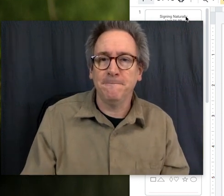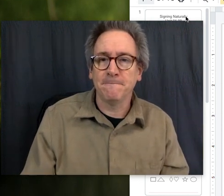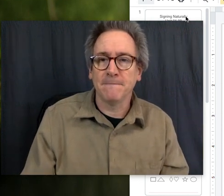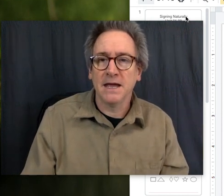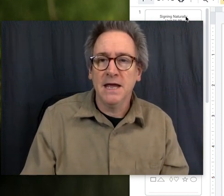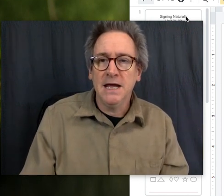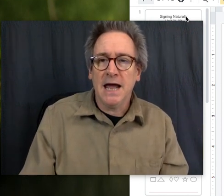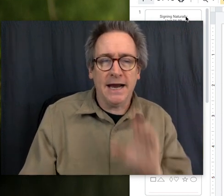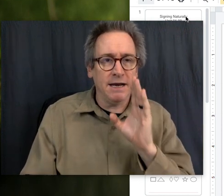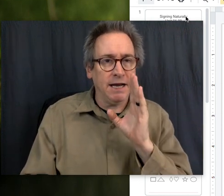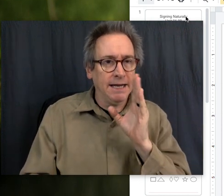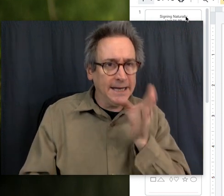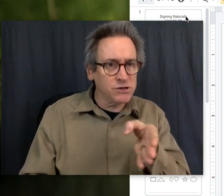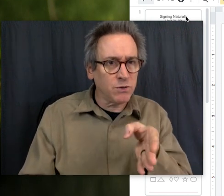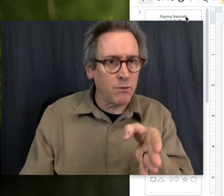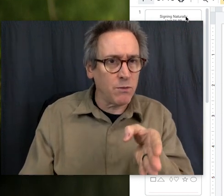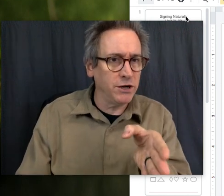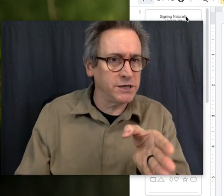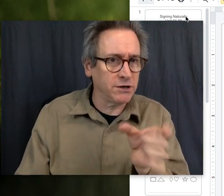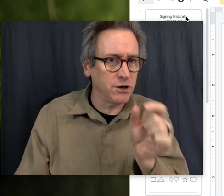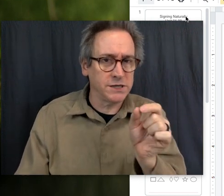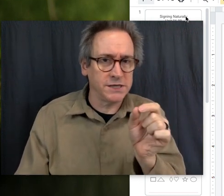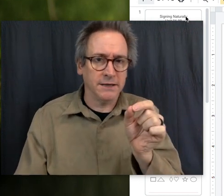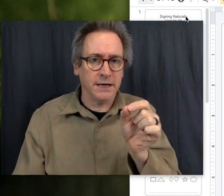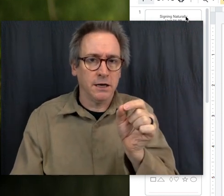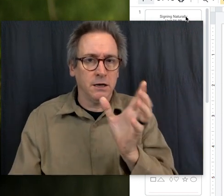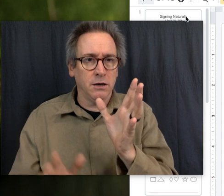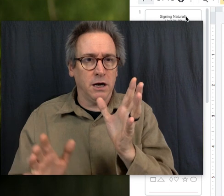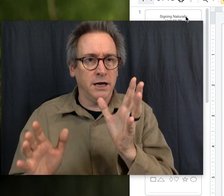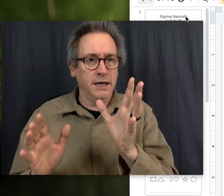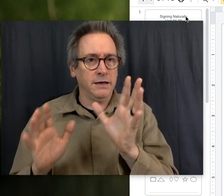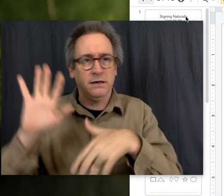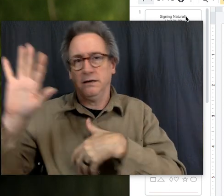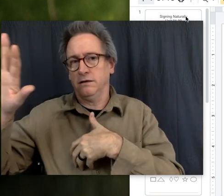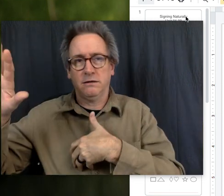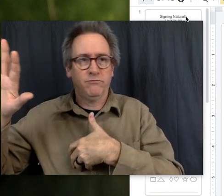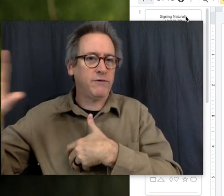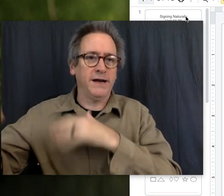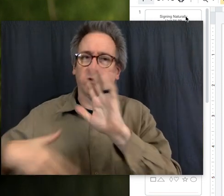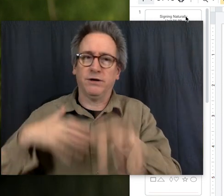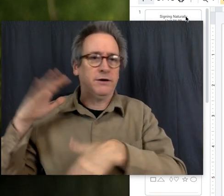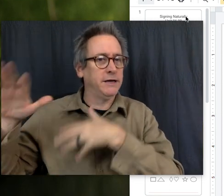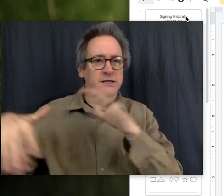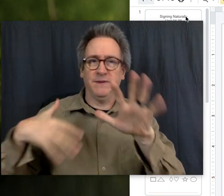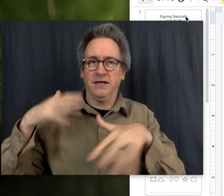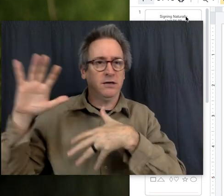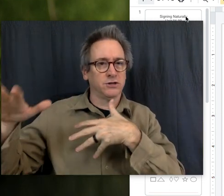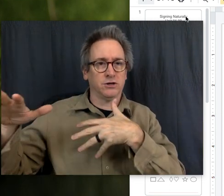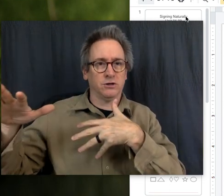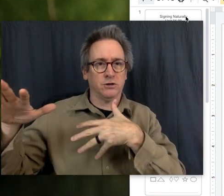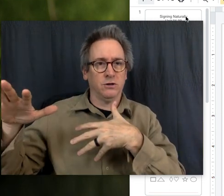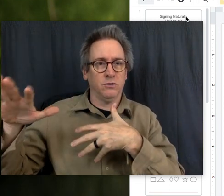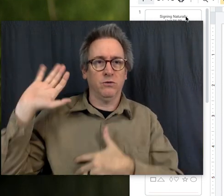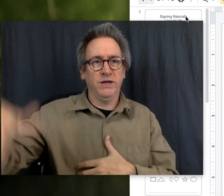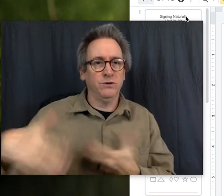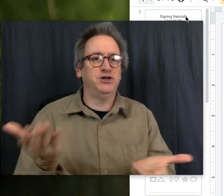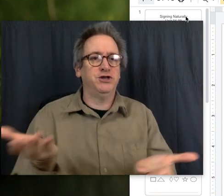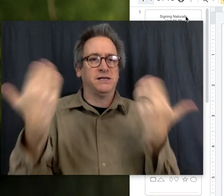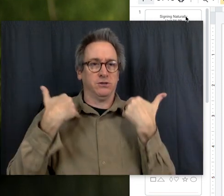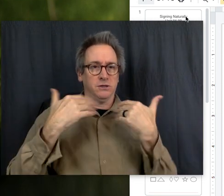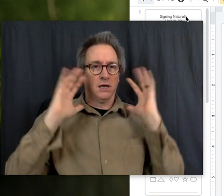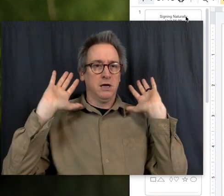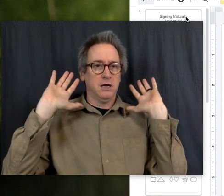And here's where I want you to start noticing that in regular hearing speaking culture, we